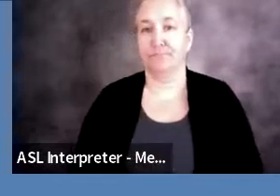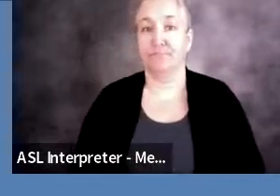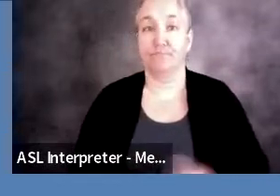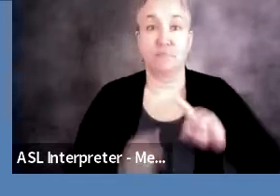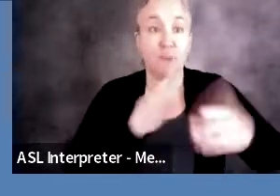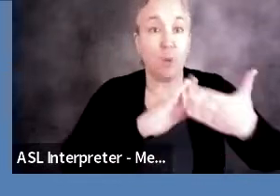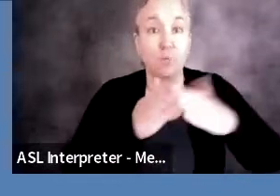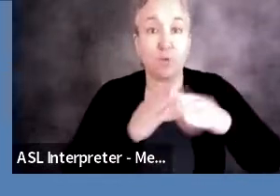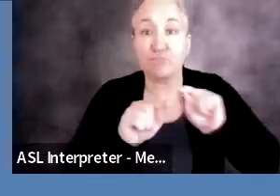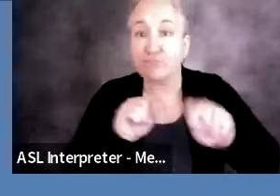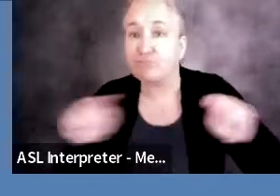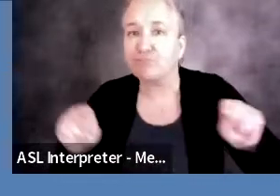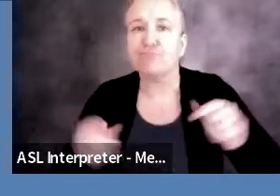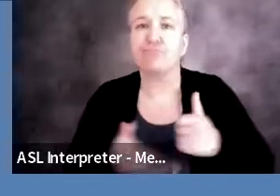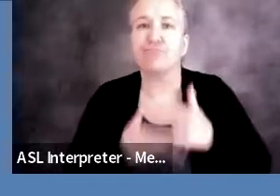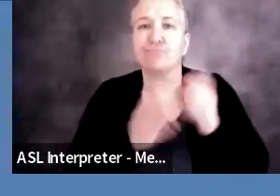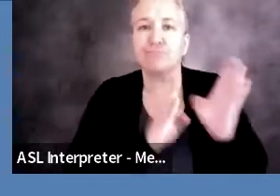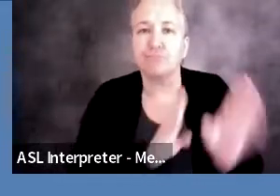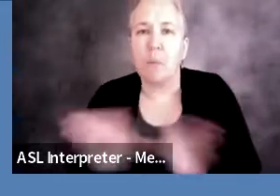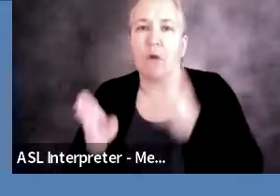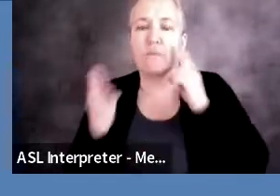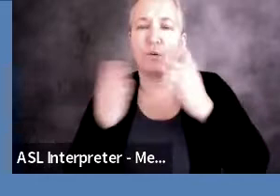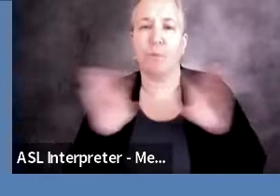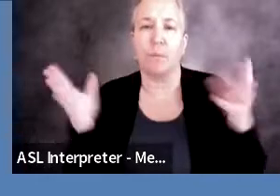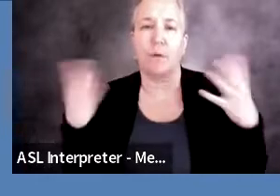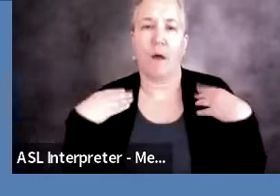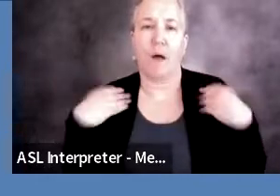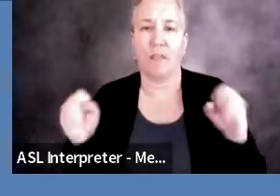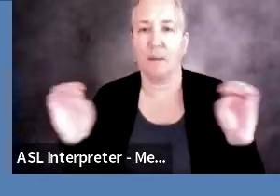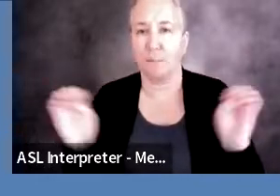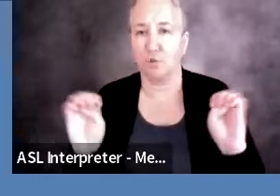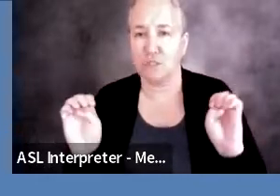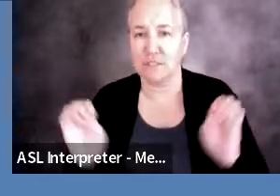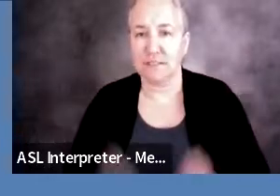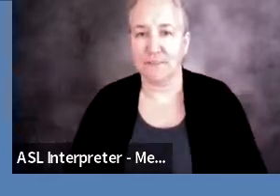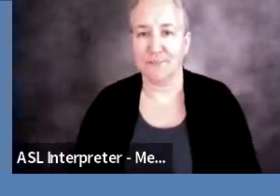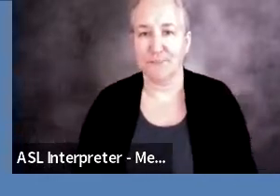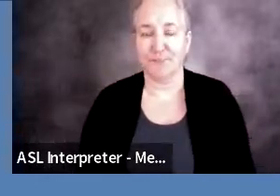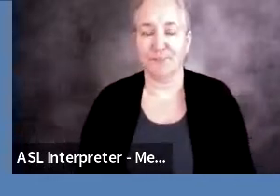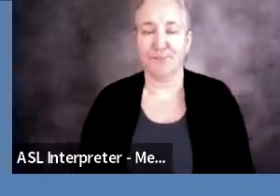prepare for public health emergencies.